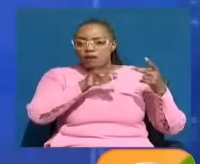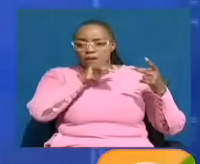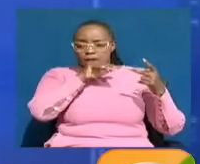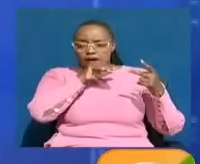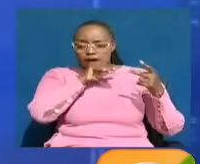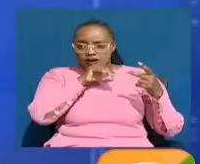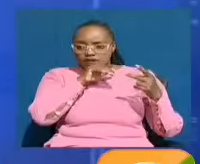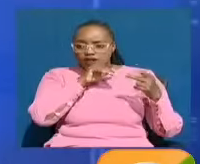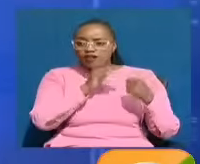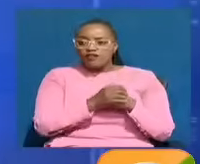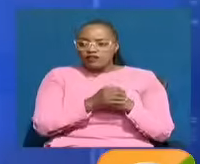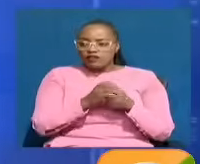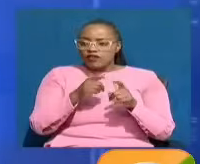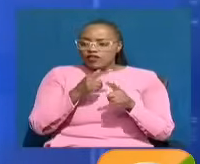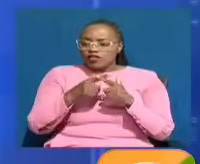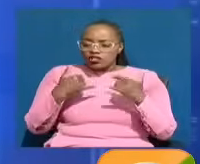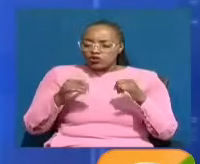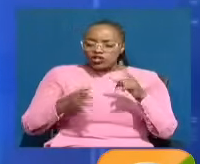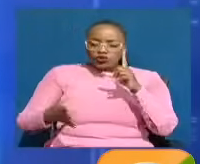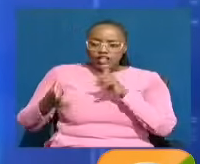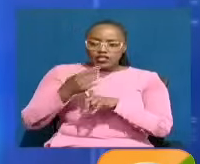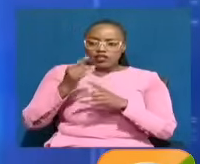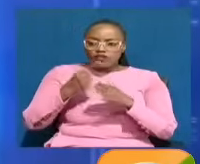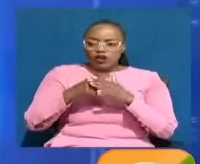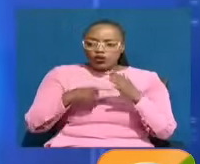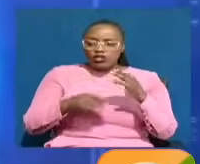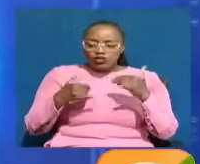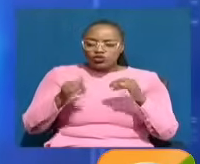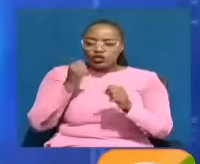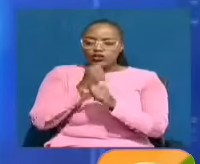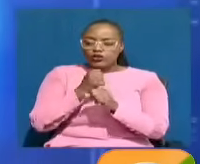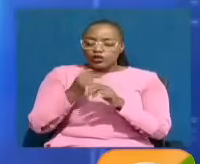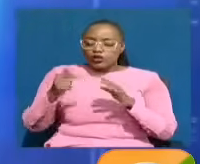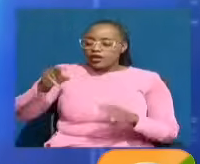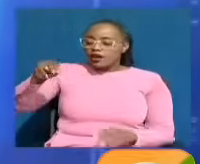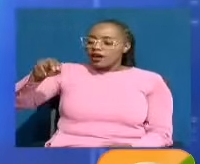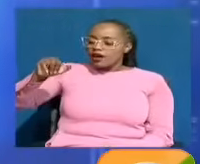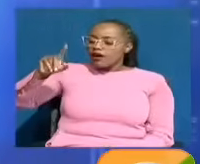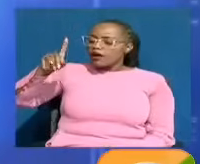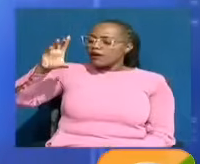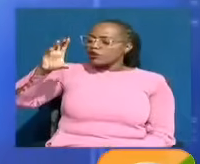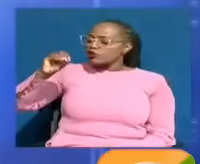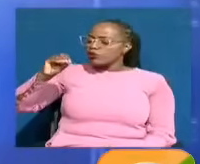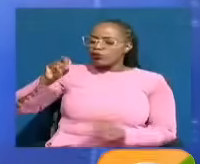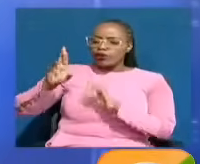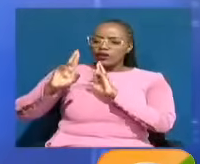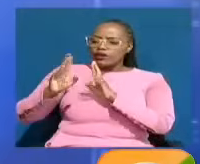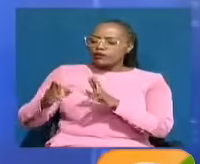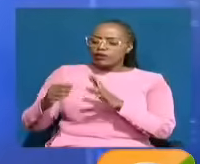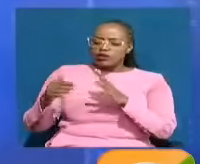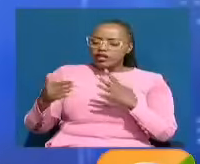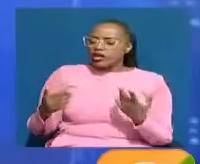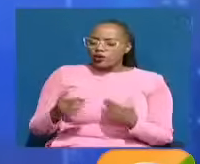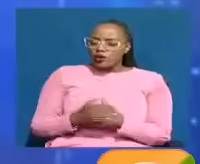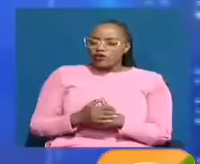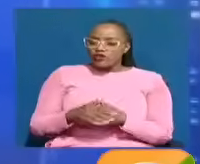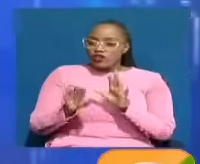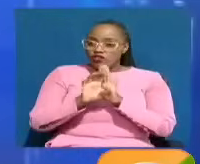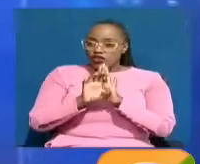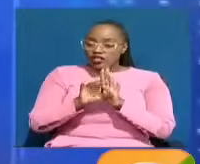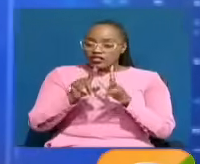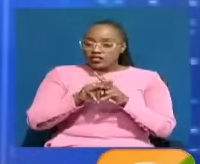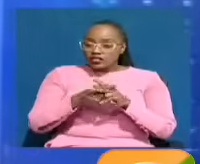let. What are we trying to achieve? We are trying to look back at the NADCO report and its raft of recommendations. For example, starting